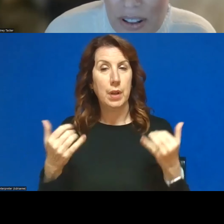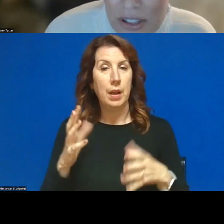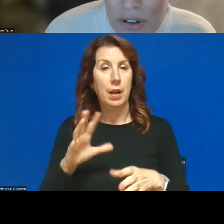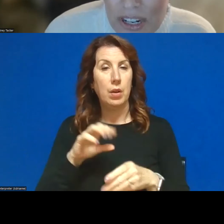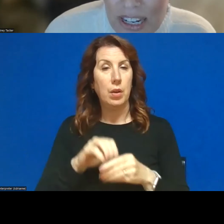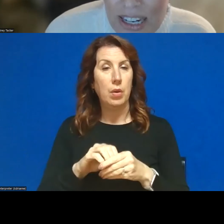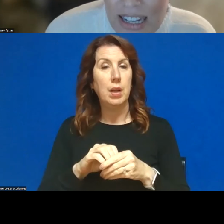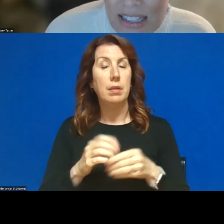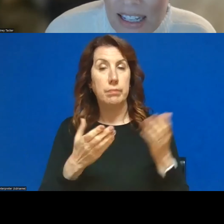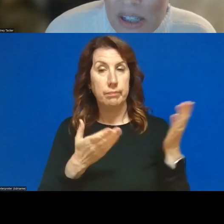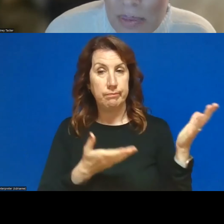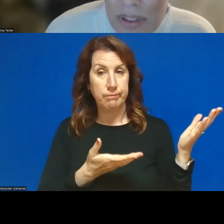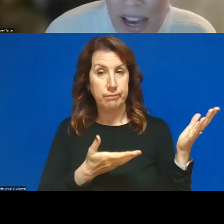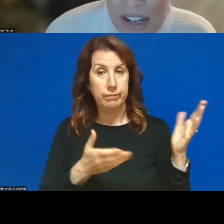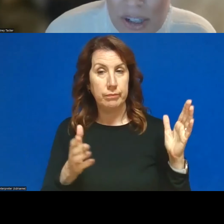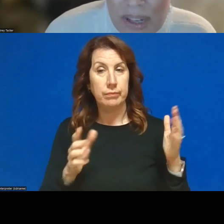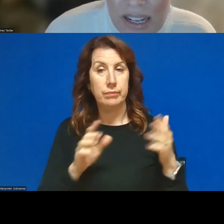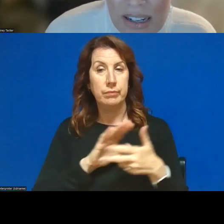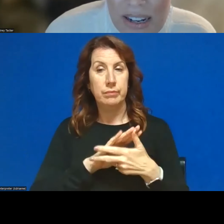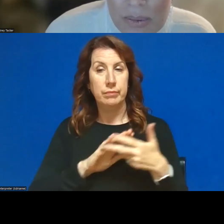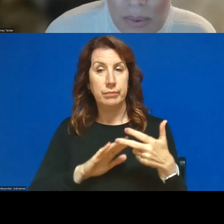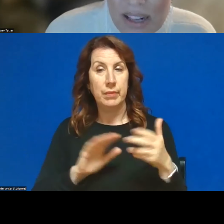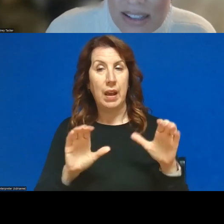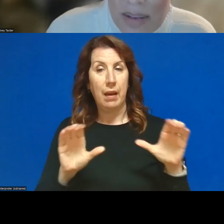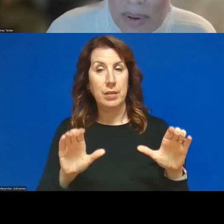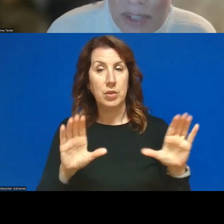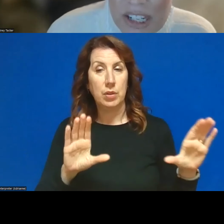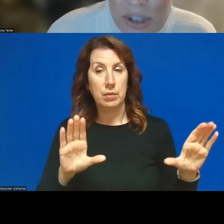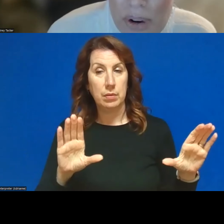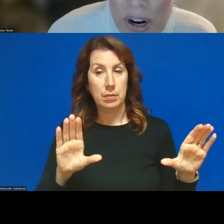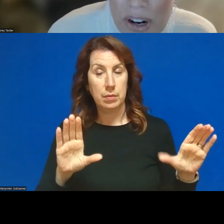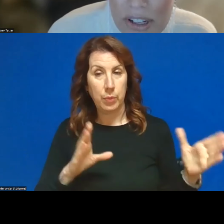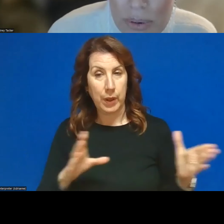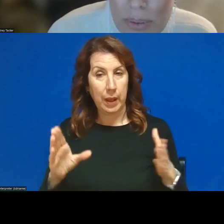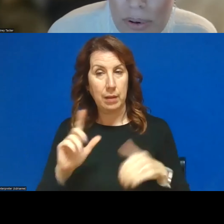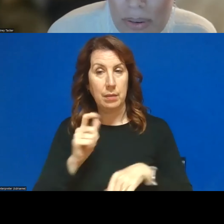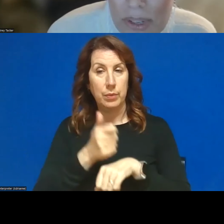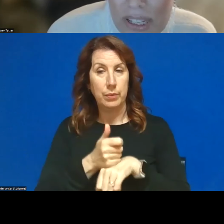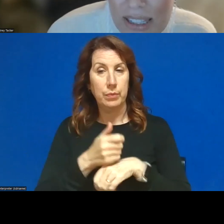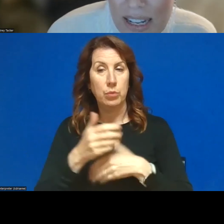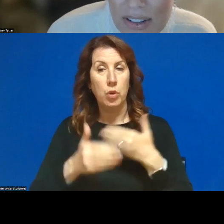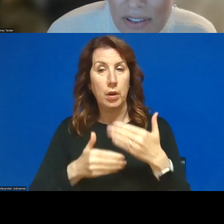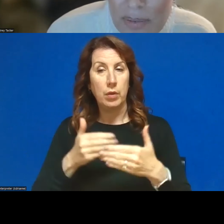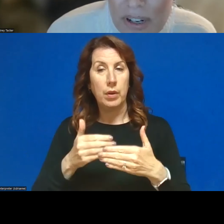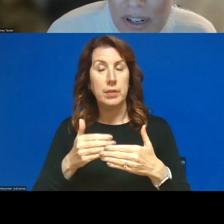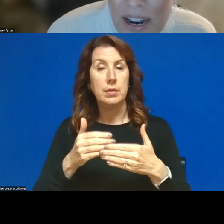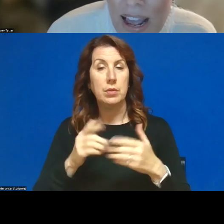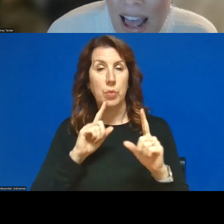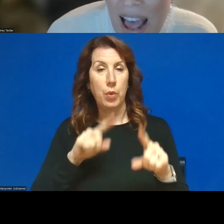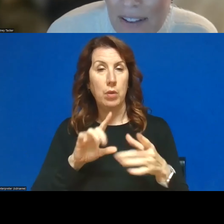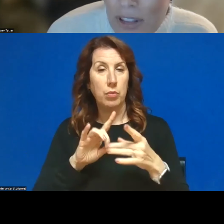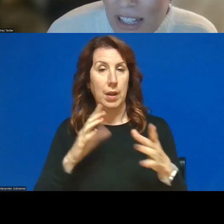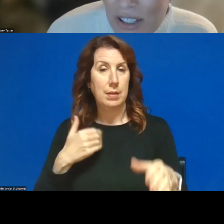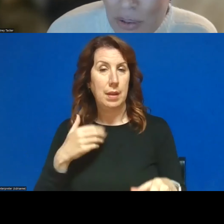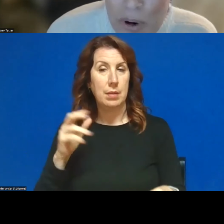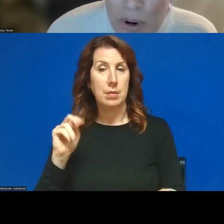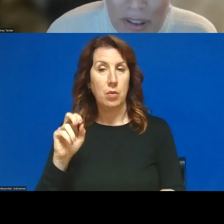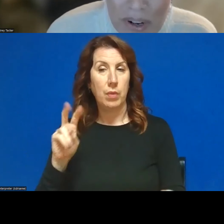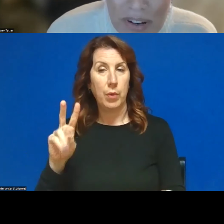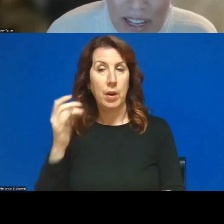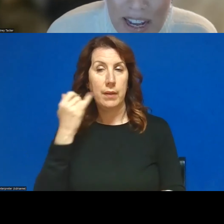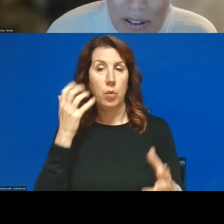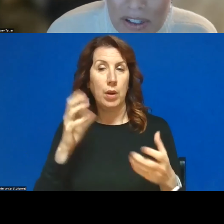on the screen is a link to both the action plan as well as the implementation progress report released last November. And if you'd like to learn more